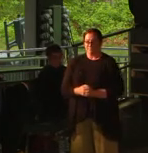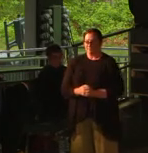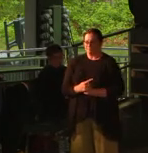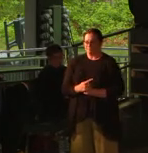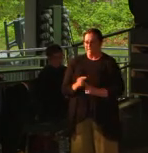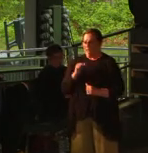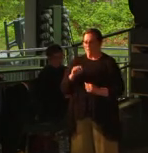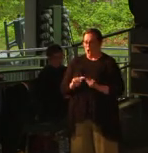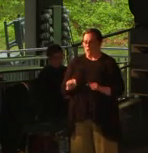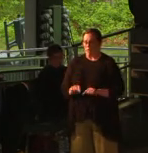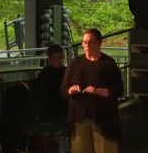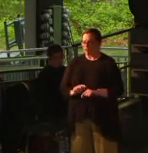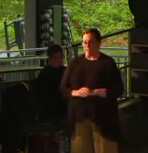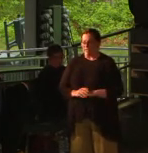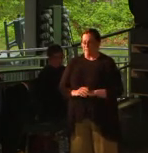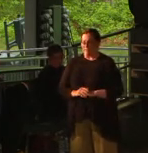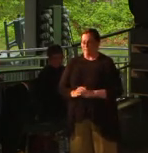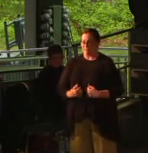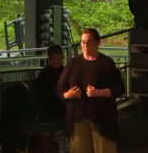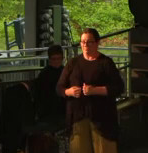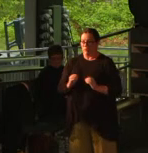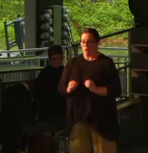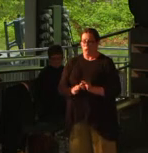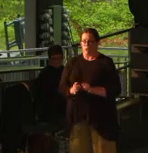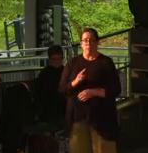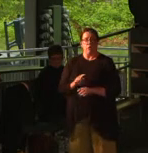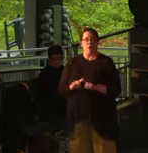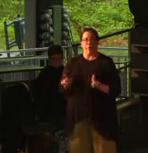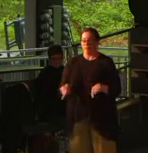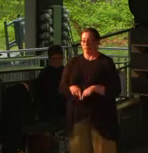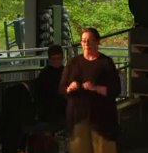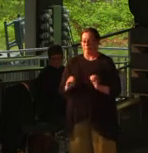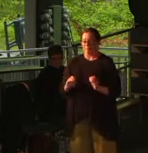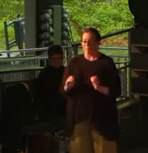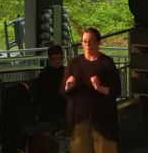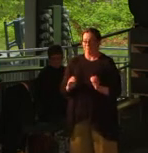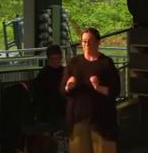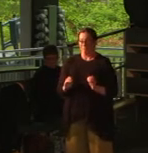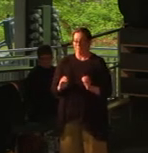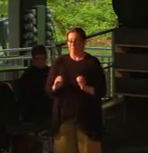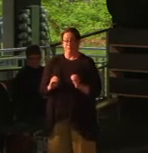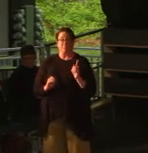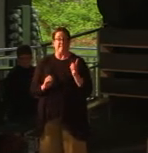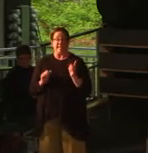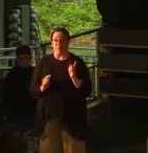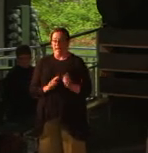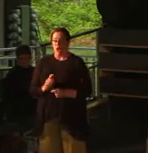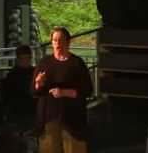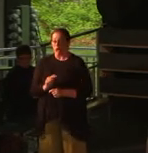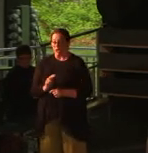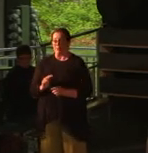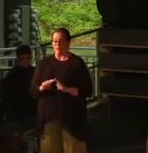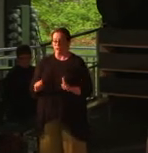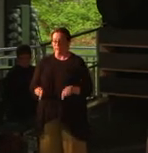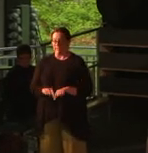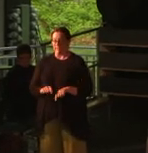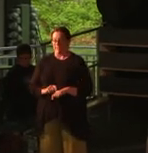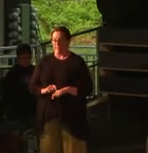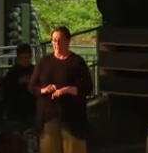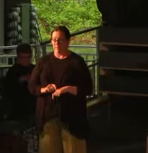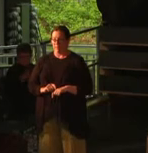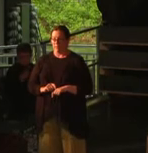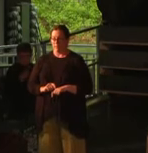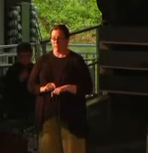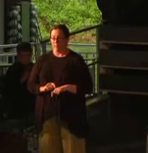Before we get started with the program, I just want to go over some logistics for our event